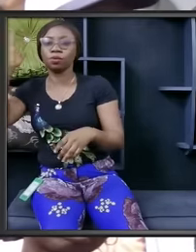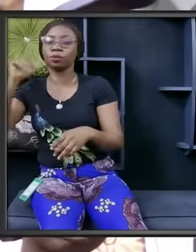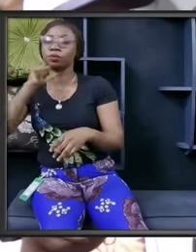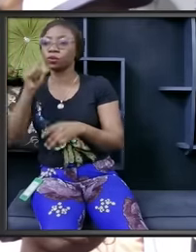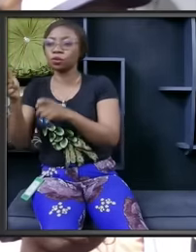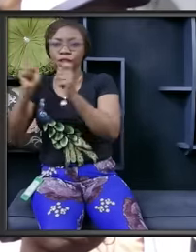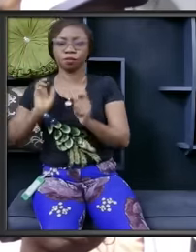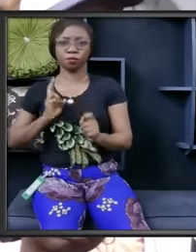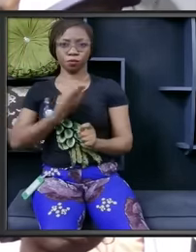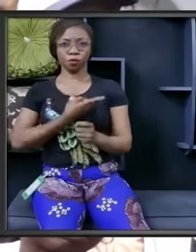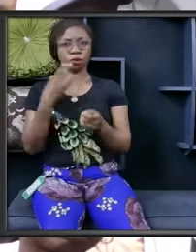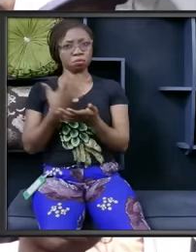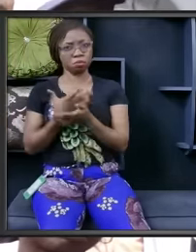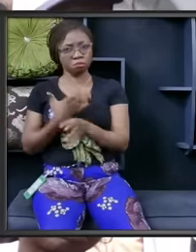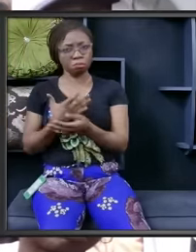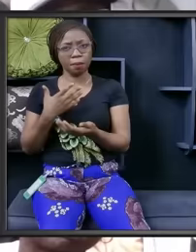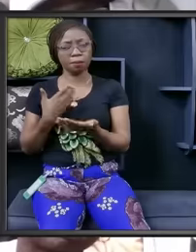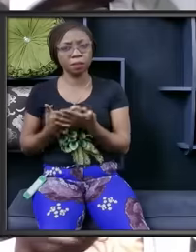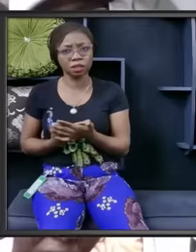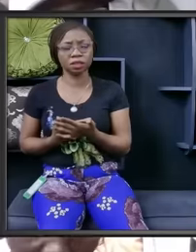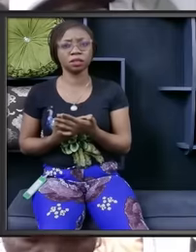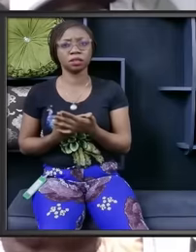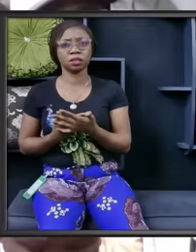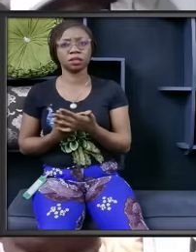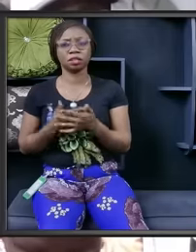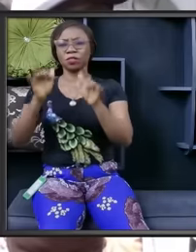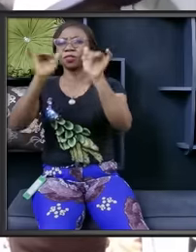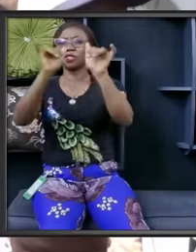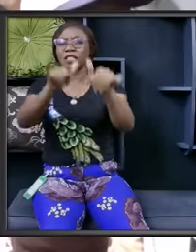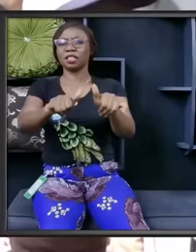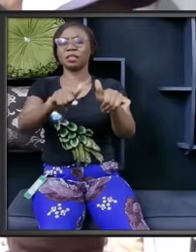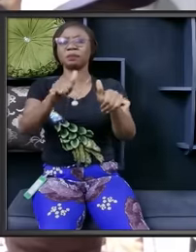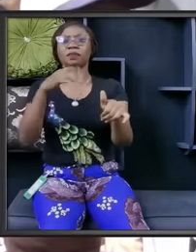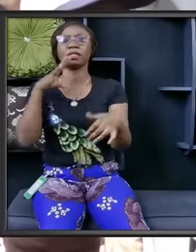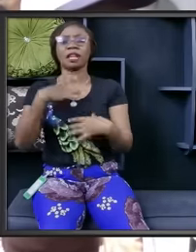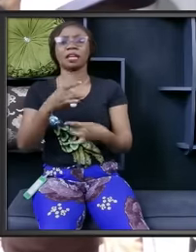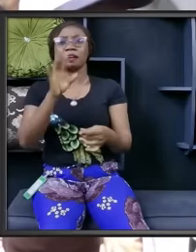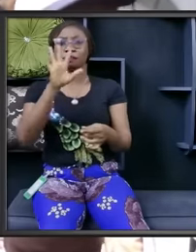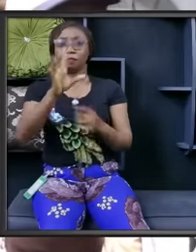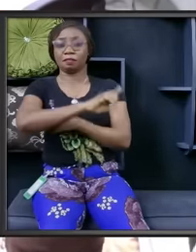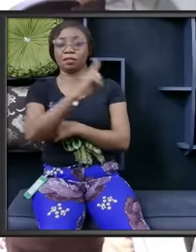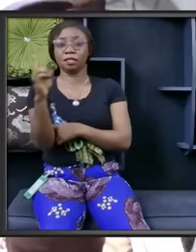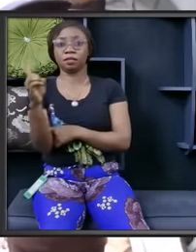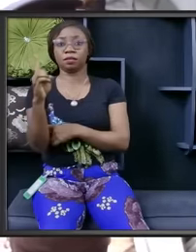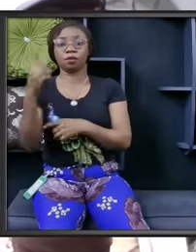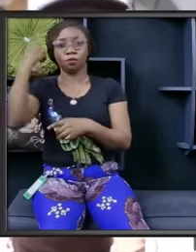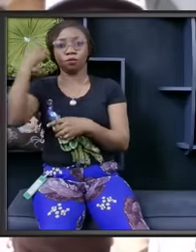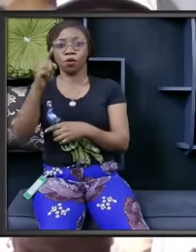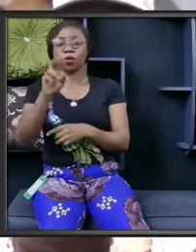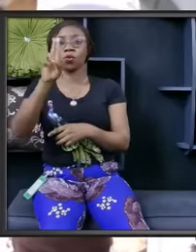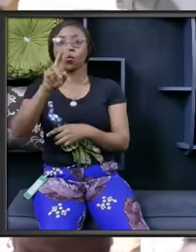or anything. No go they care again. Now the one way. Like how many days? He don't they get 1K like 5 days. He go stay for Osamako